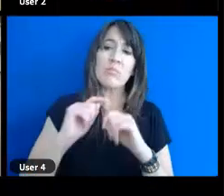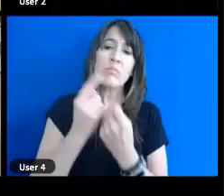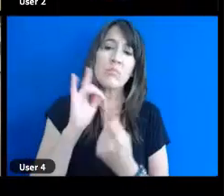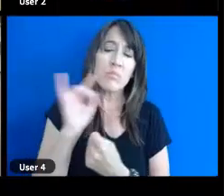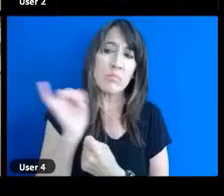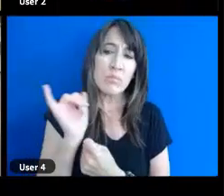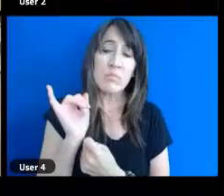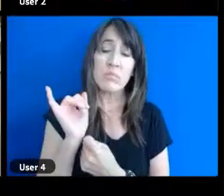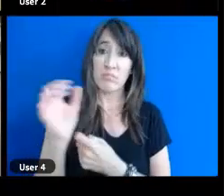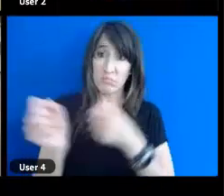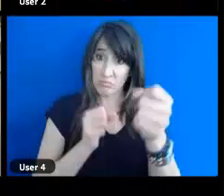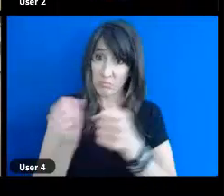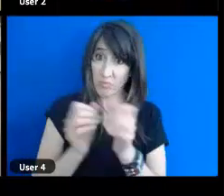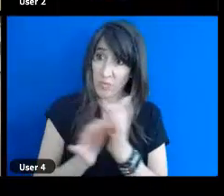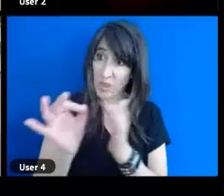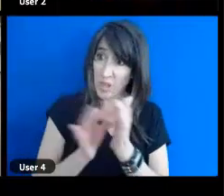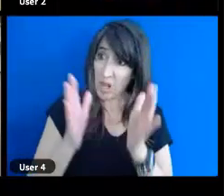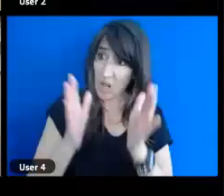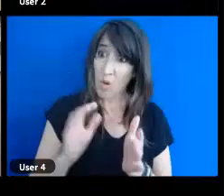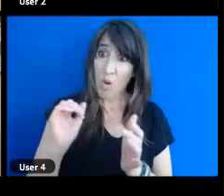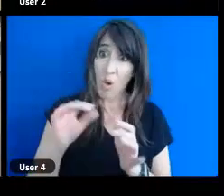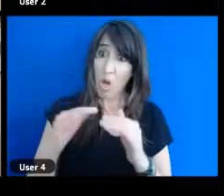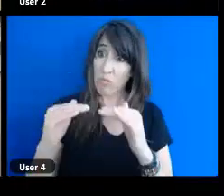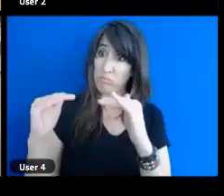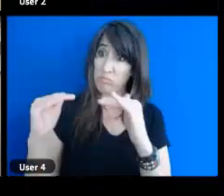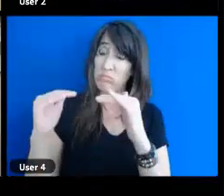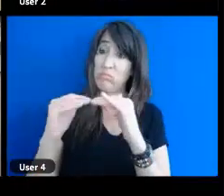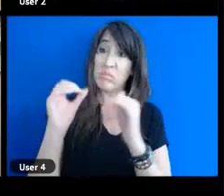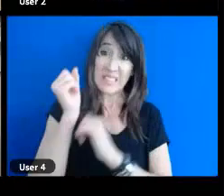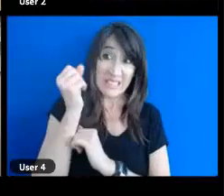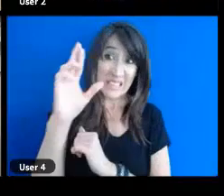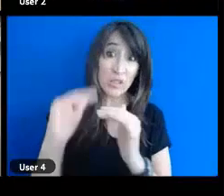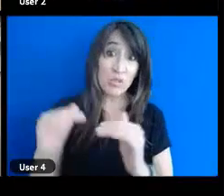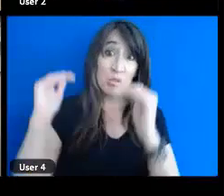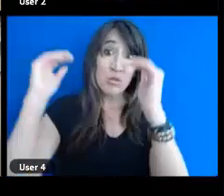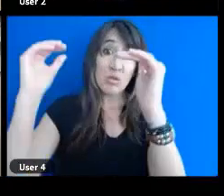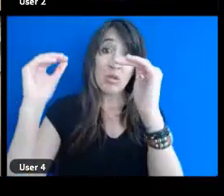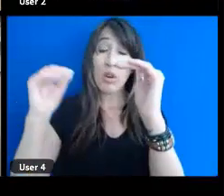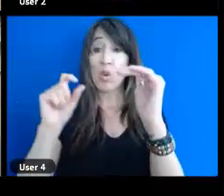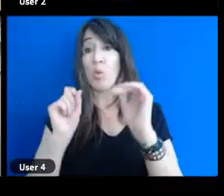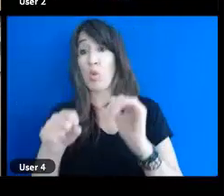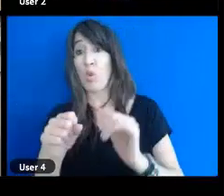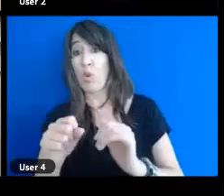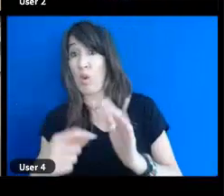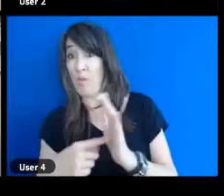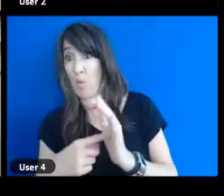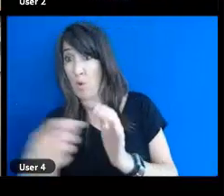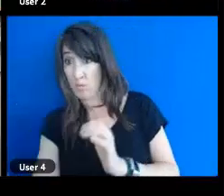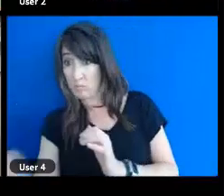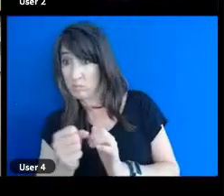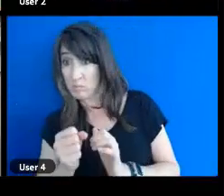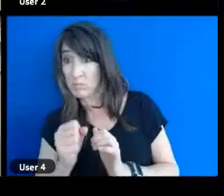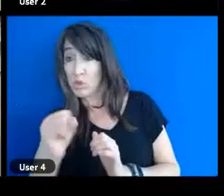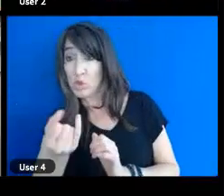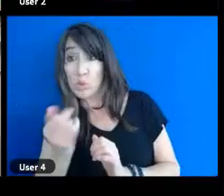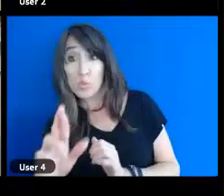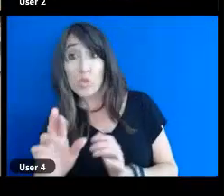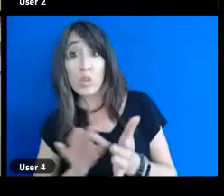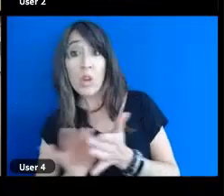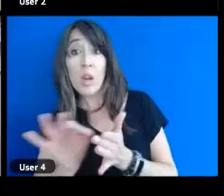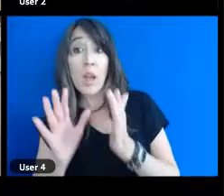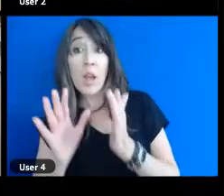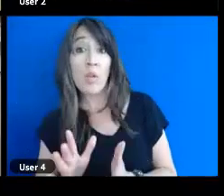hiring and say, okay, tell me about your team makeup right now. Is everybody, if you're hiring accountants, are they all at a really senior level? And